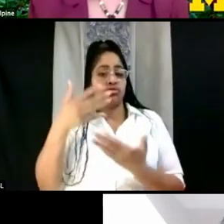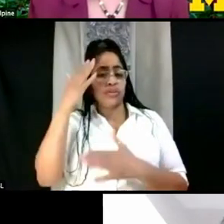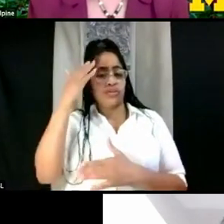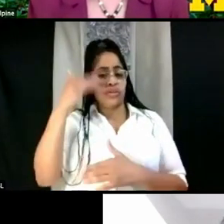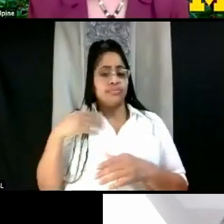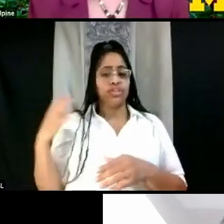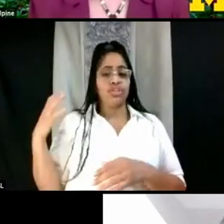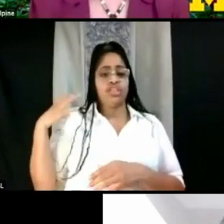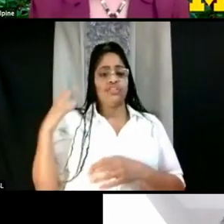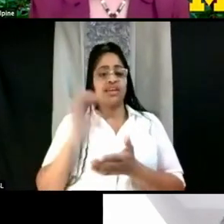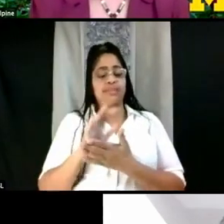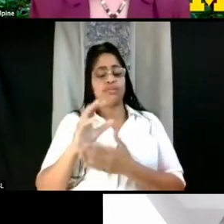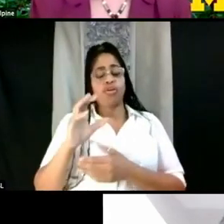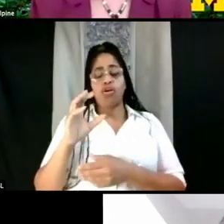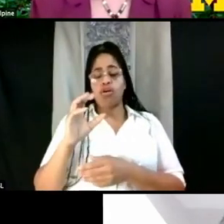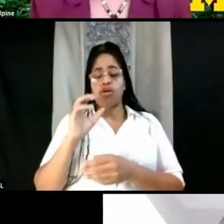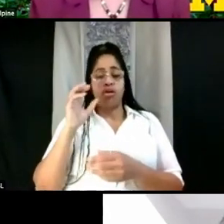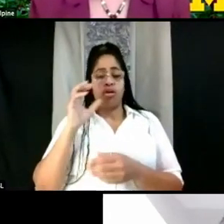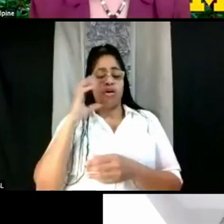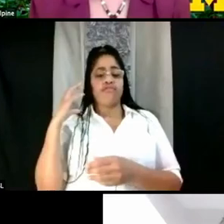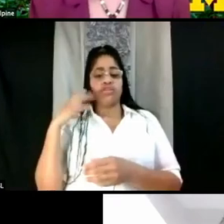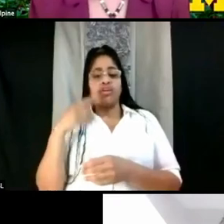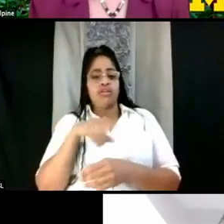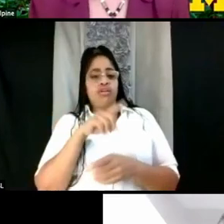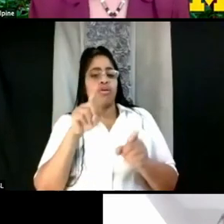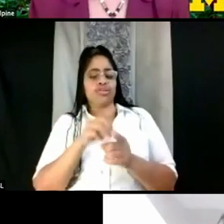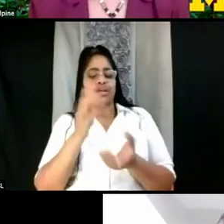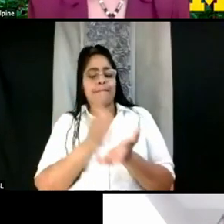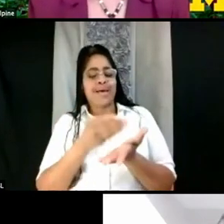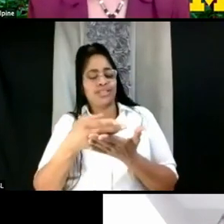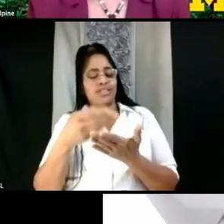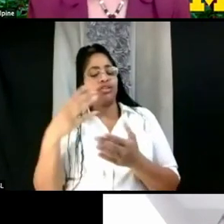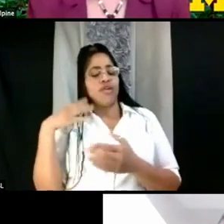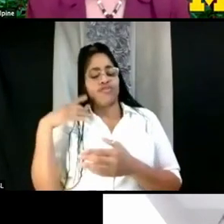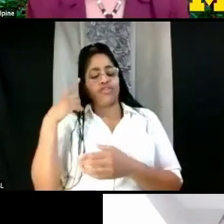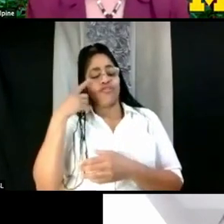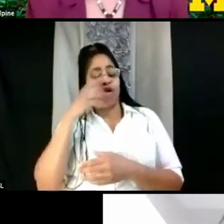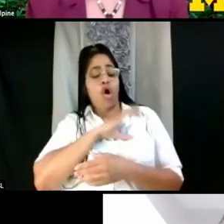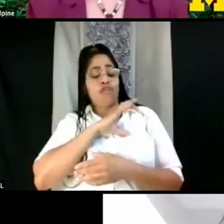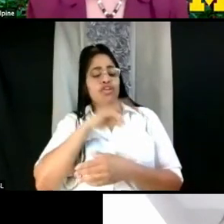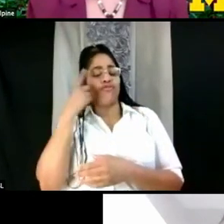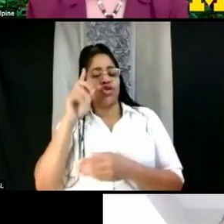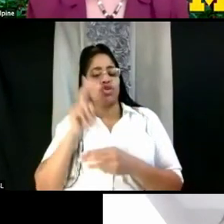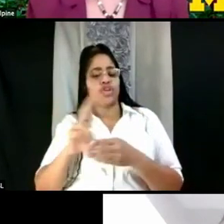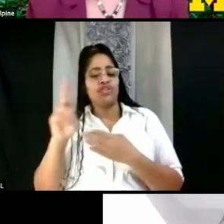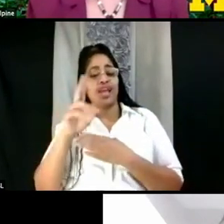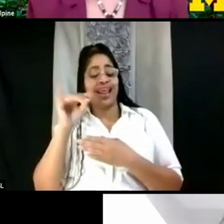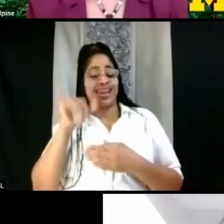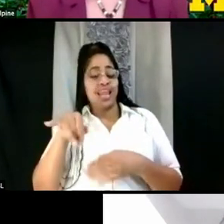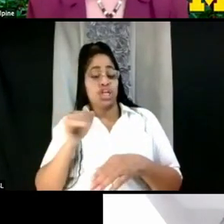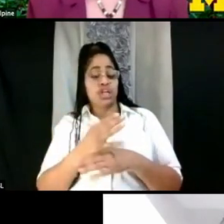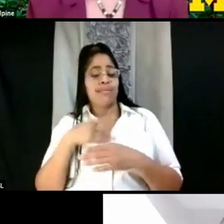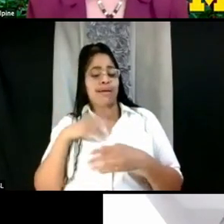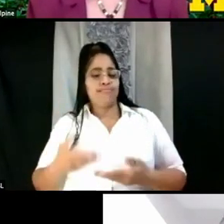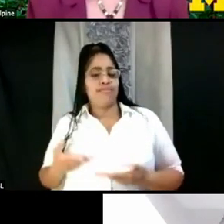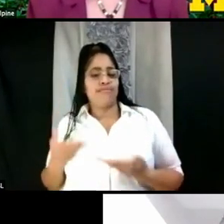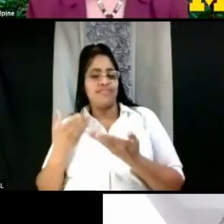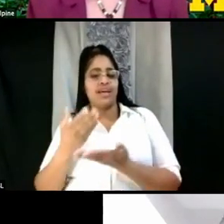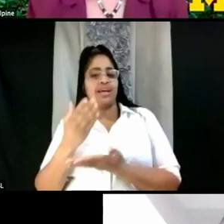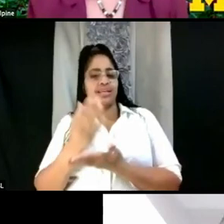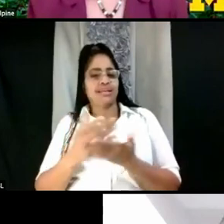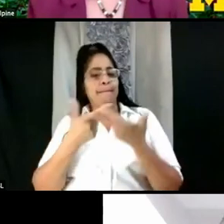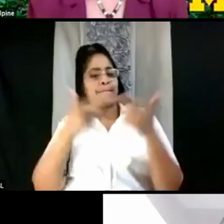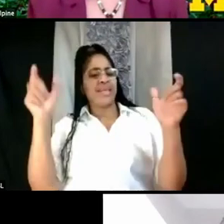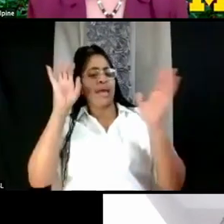academic officer, the provost is also the chief budget officer for the university. And in that capacity, I'd like to provide some just big